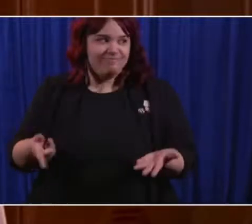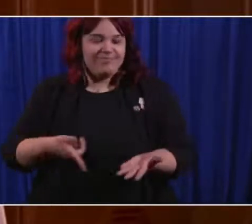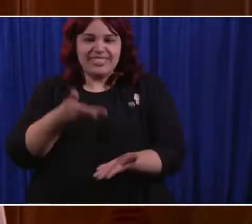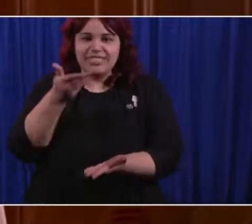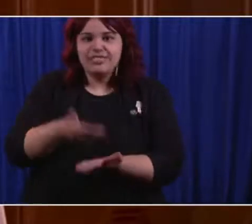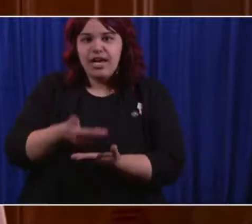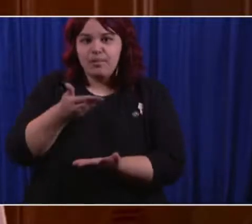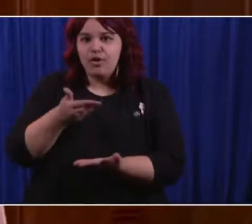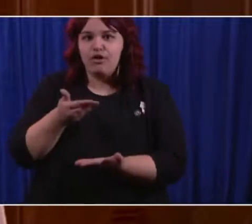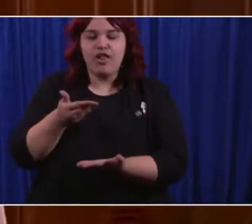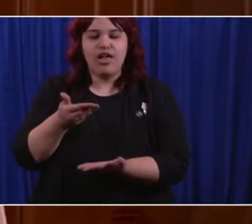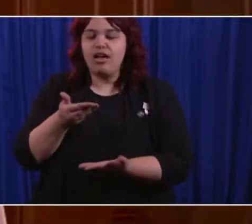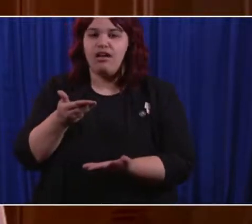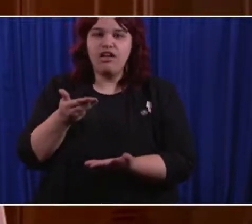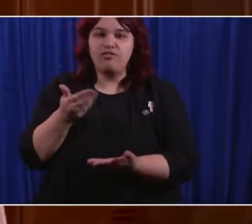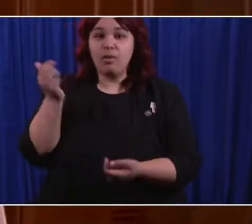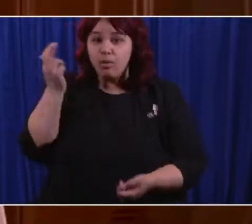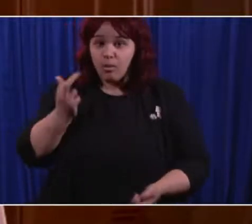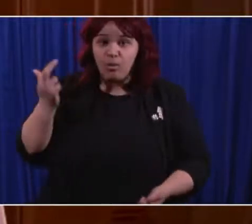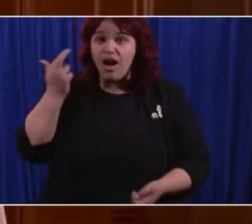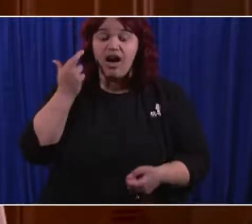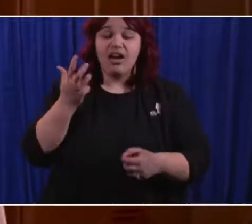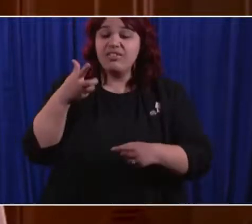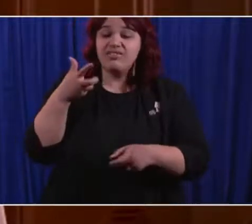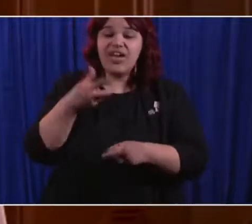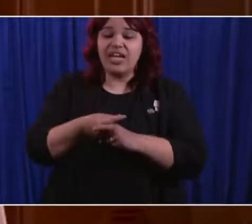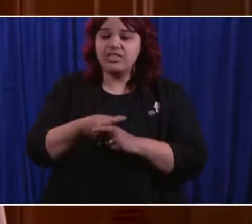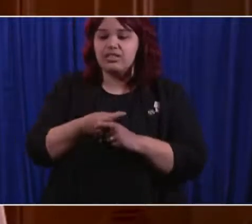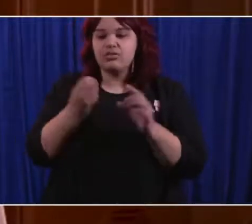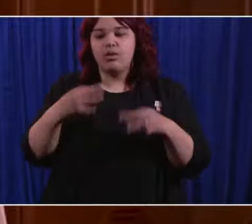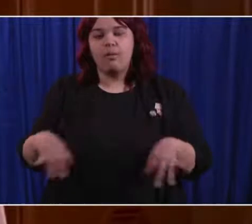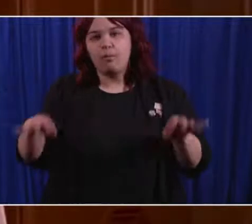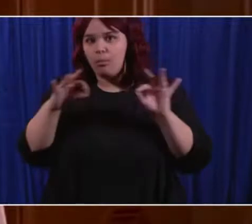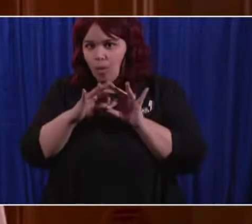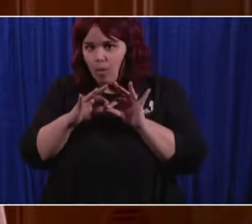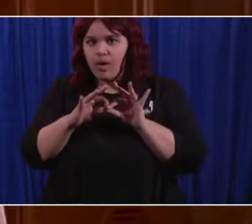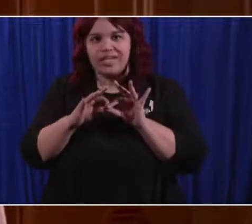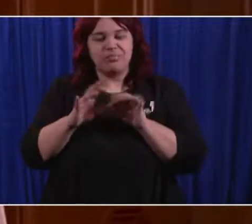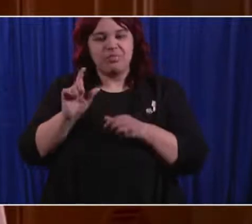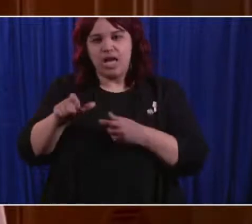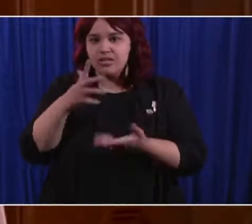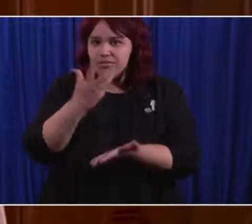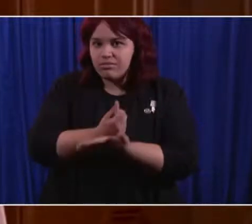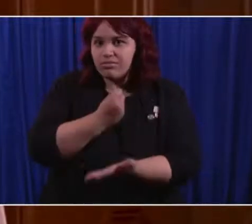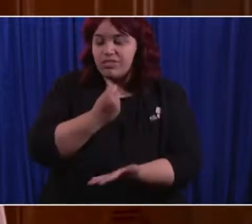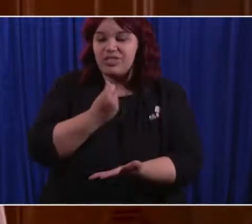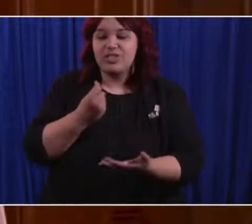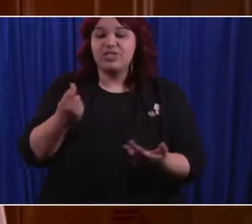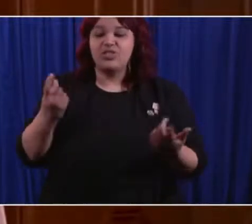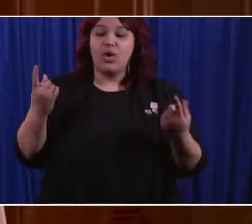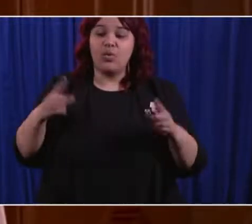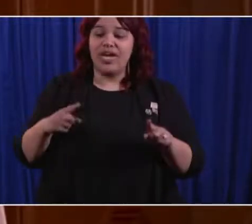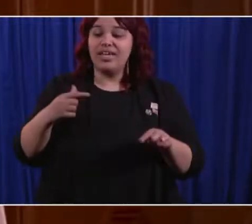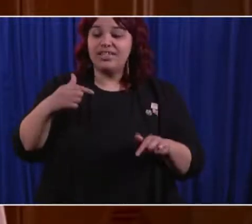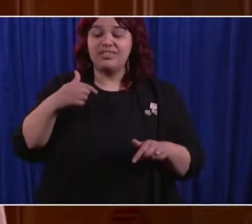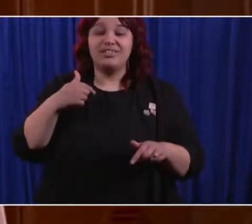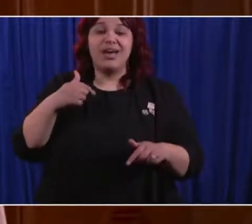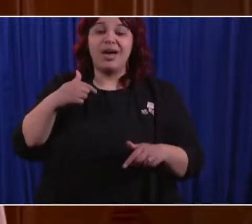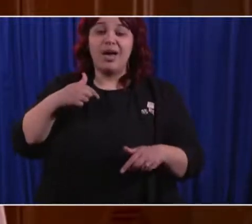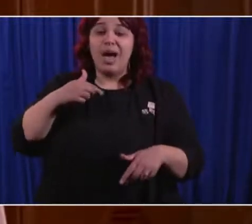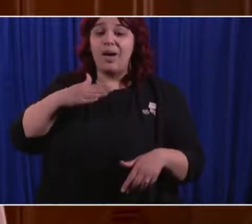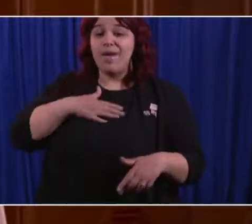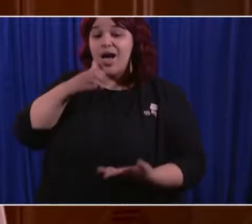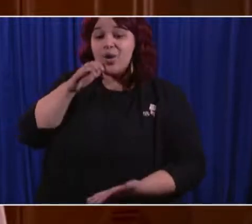of why it's so important, and how when I go in, and Fran and I go in and see people